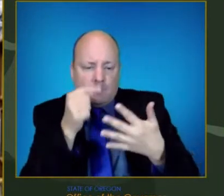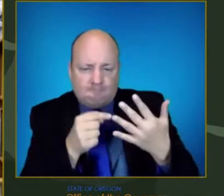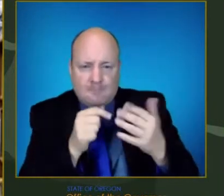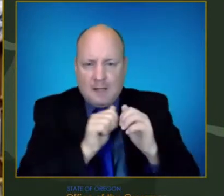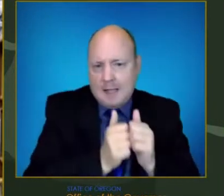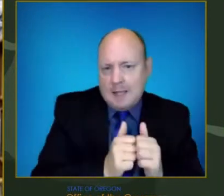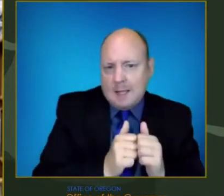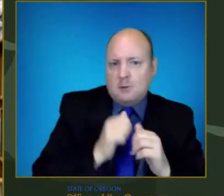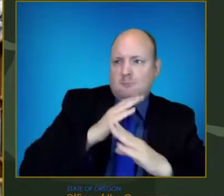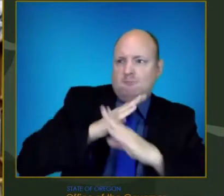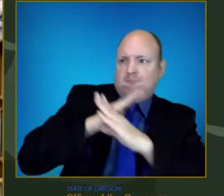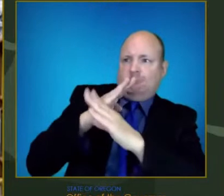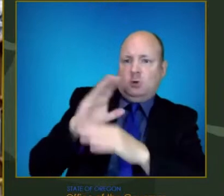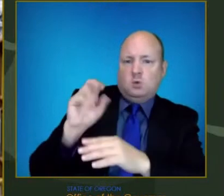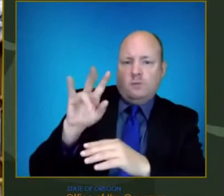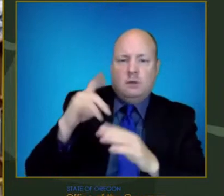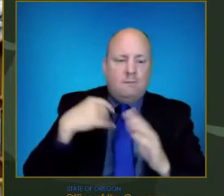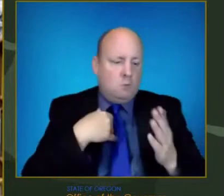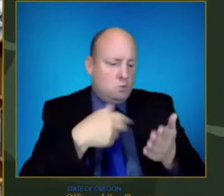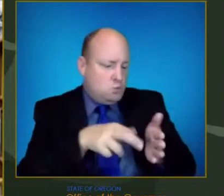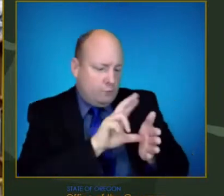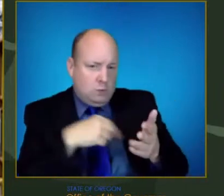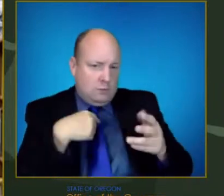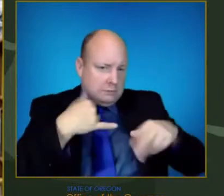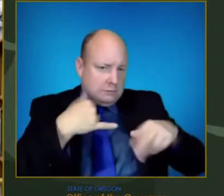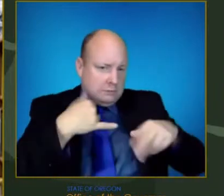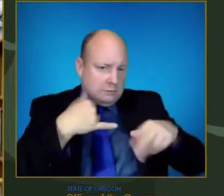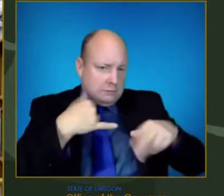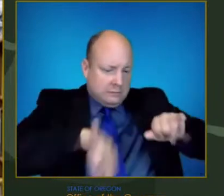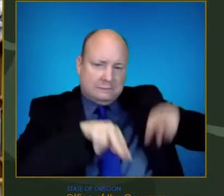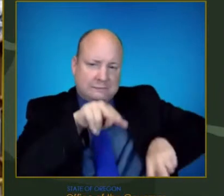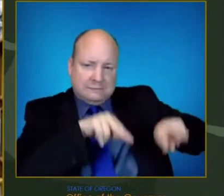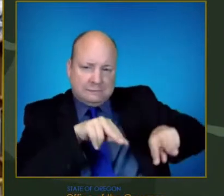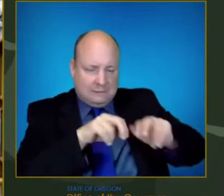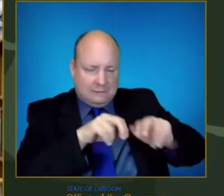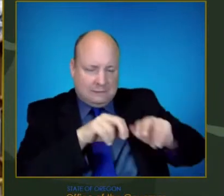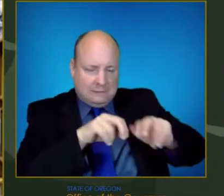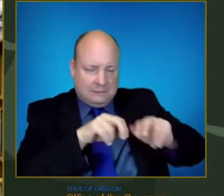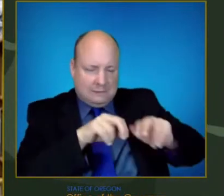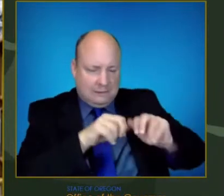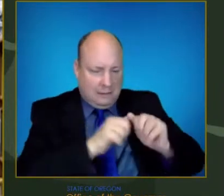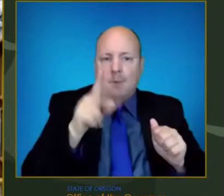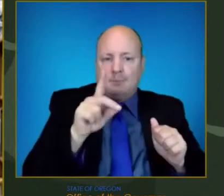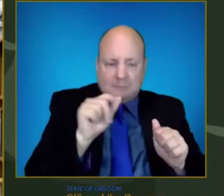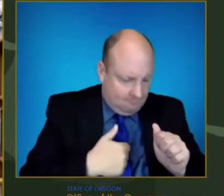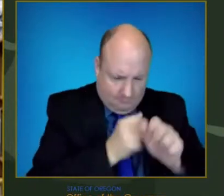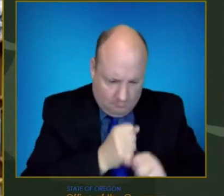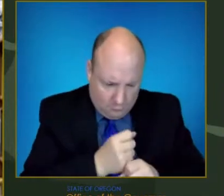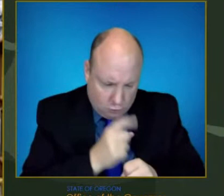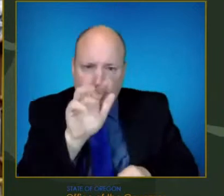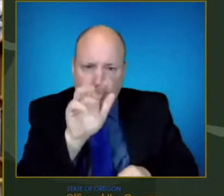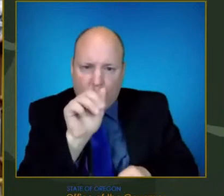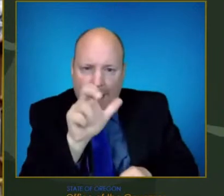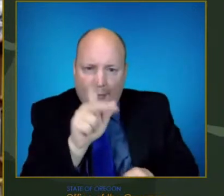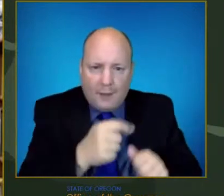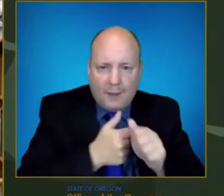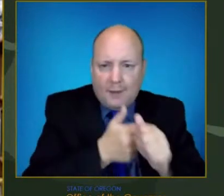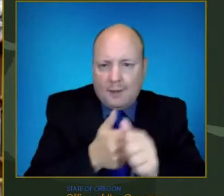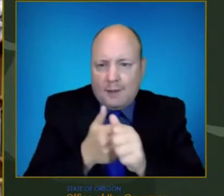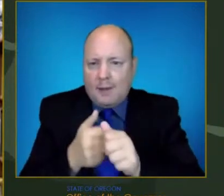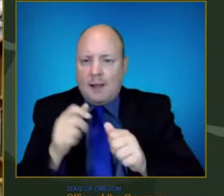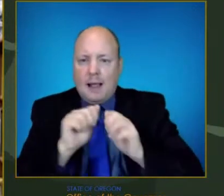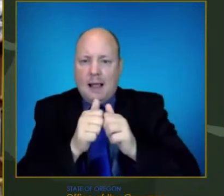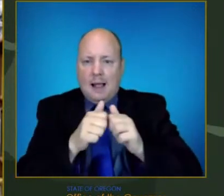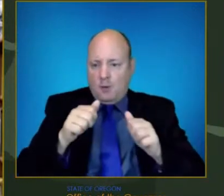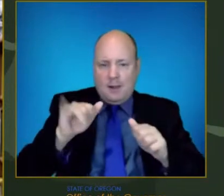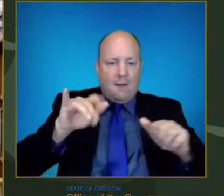they are implementing each of those protocols. For example, we call for physical distancing in schools. That is one of the things that helps